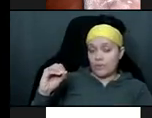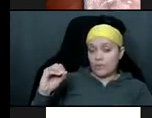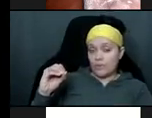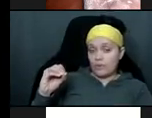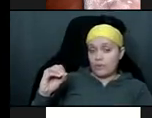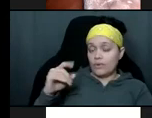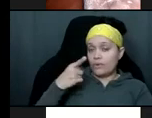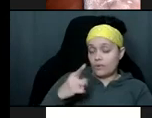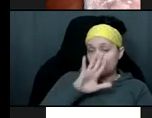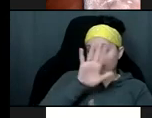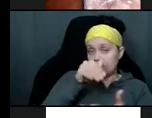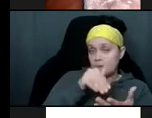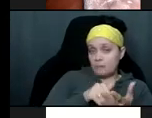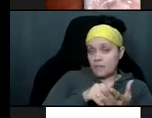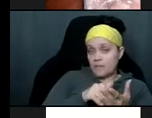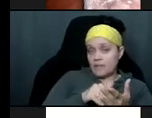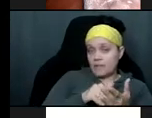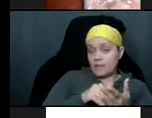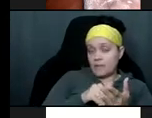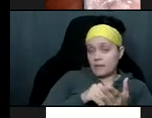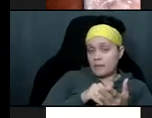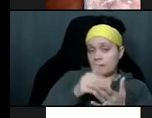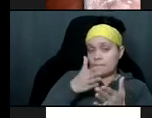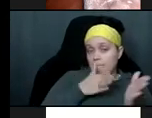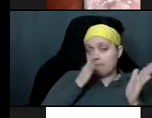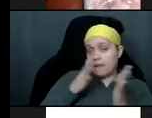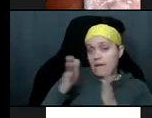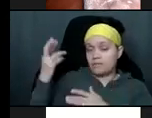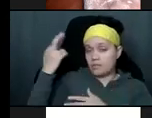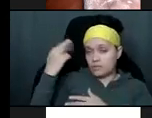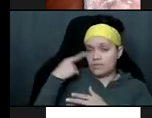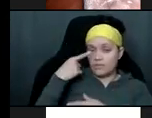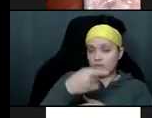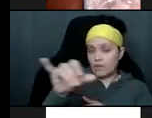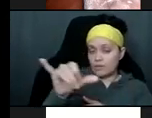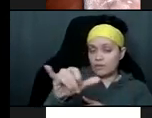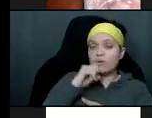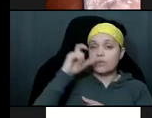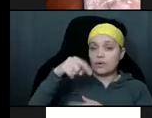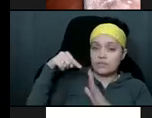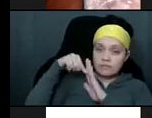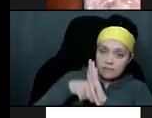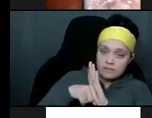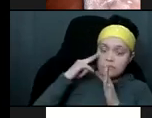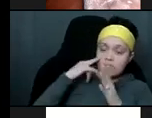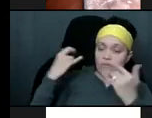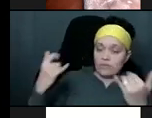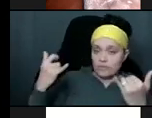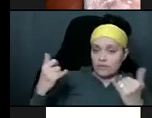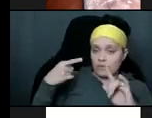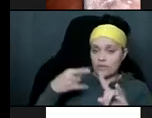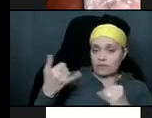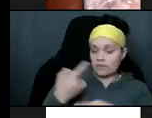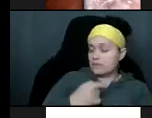Those are the mid-major patterns. There are reasons for these too. We don't need to get into them for this point